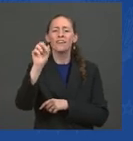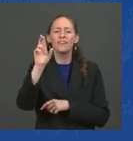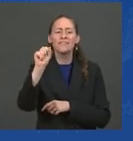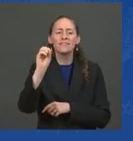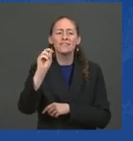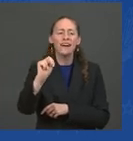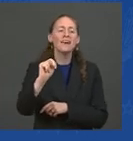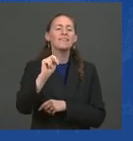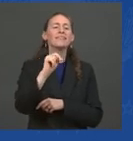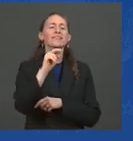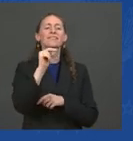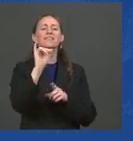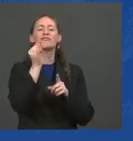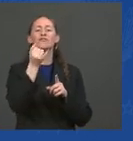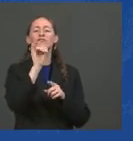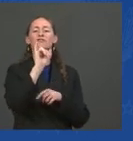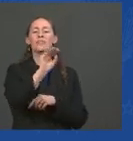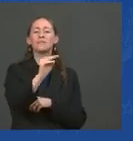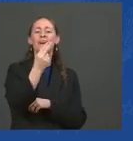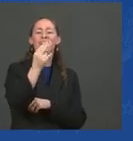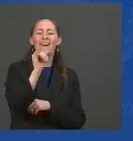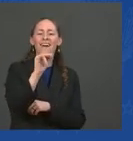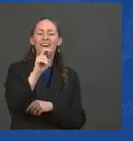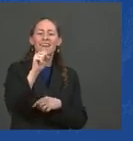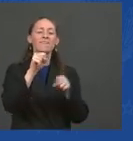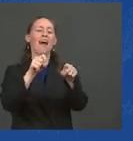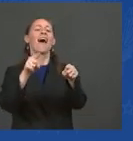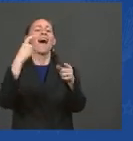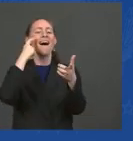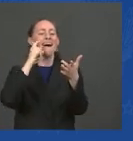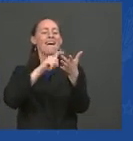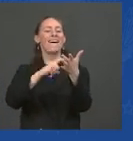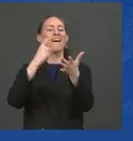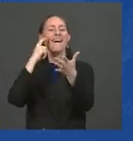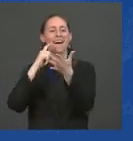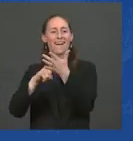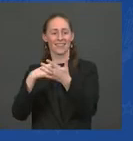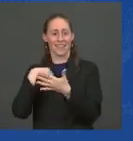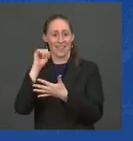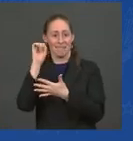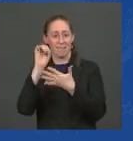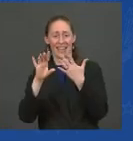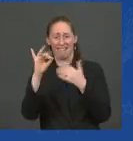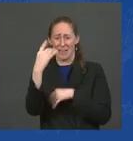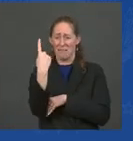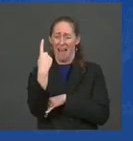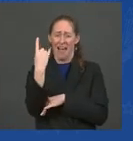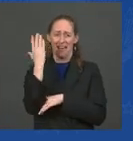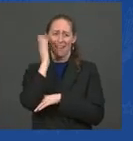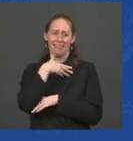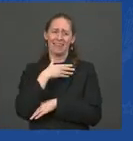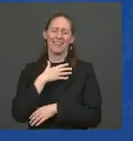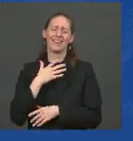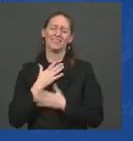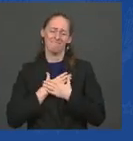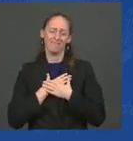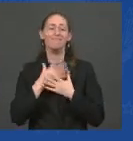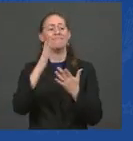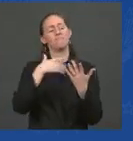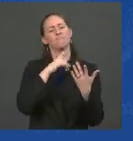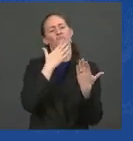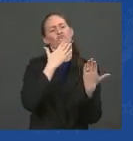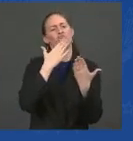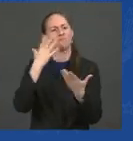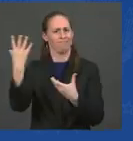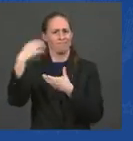and right in the congressional district of Joe Courtney. I think I got them all. If I left someone out, tell me. But I thank you all for being here and being a part of this